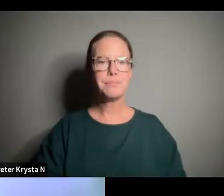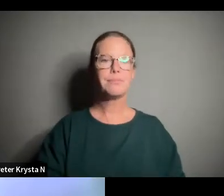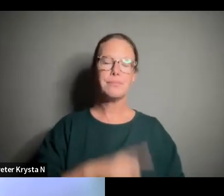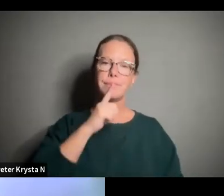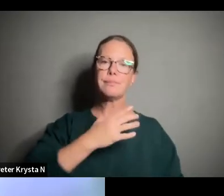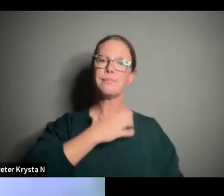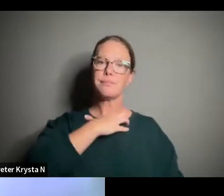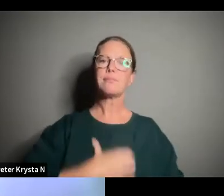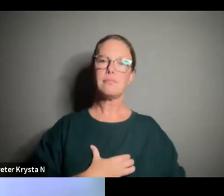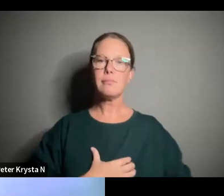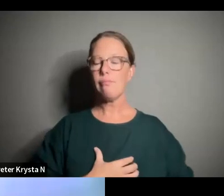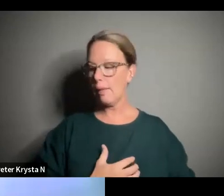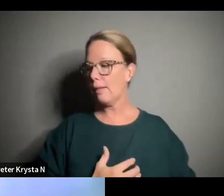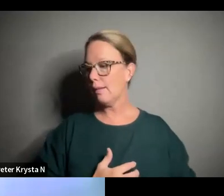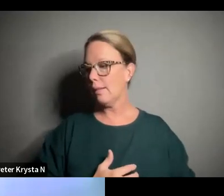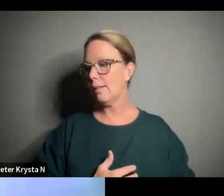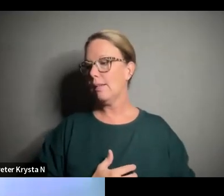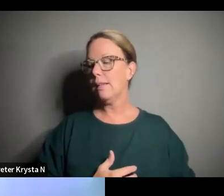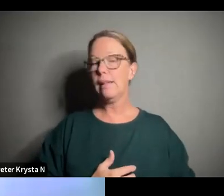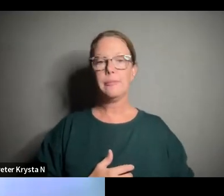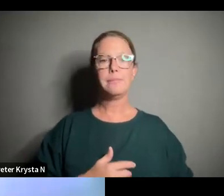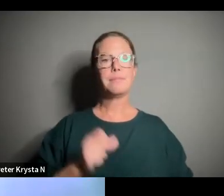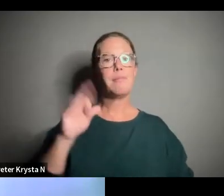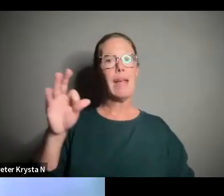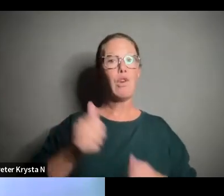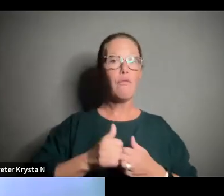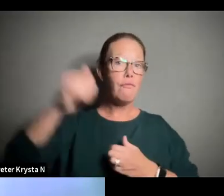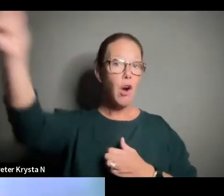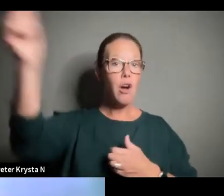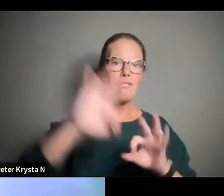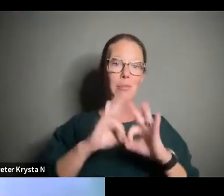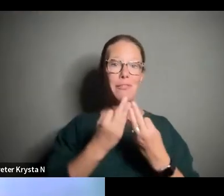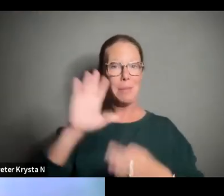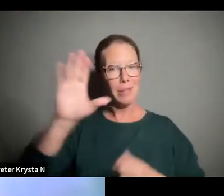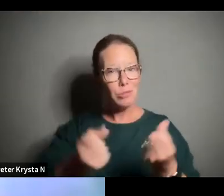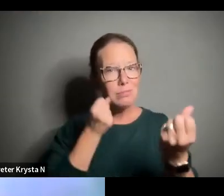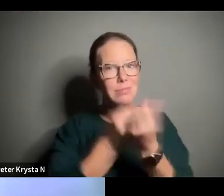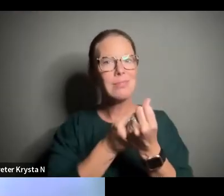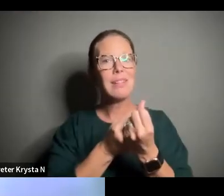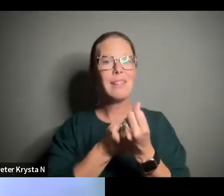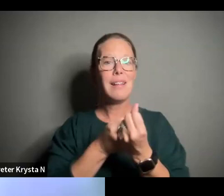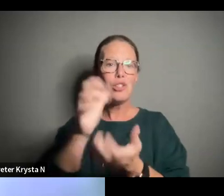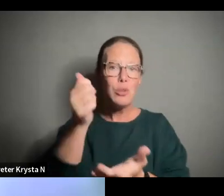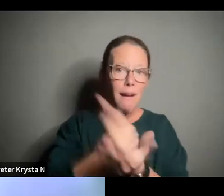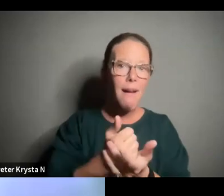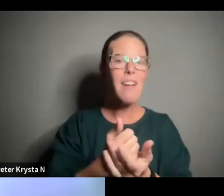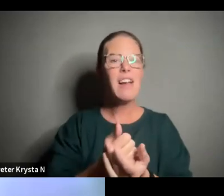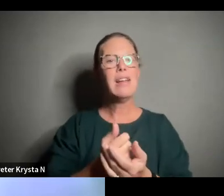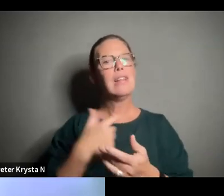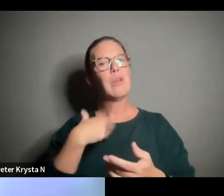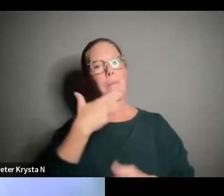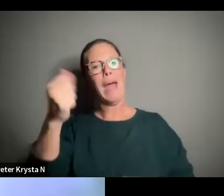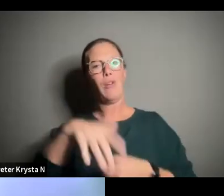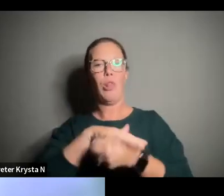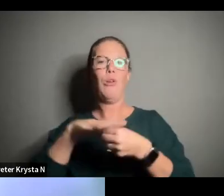is that, and you really bring it up, if you're far away from the family, that's your rock and that's your help. To have this done locally is